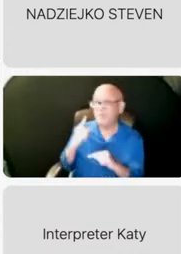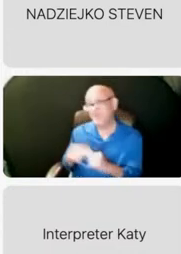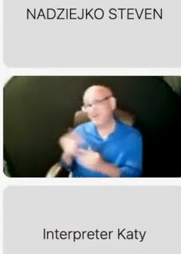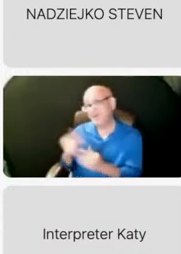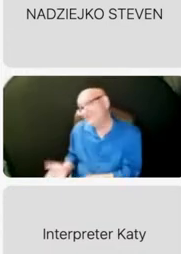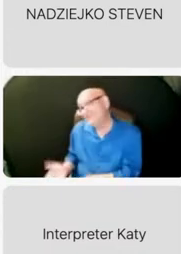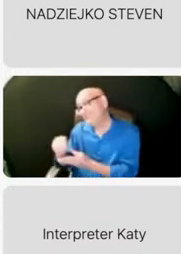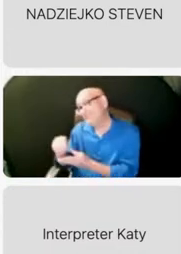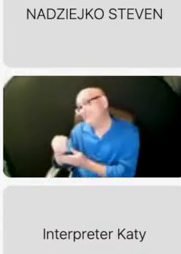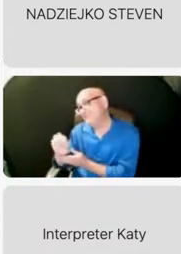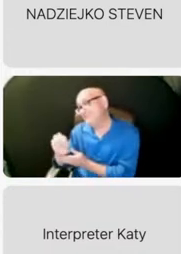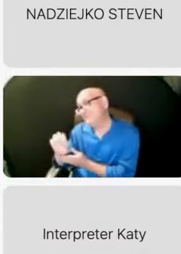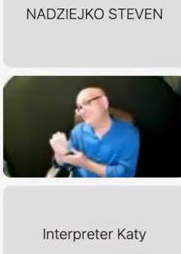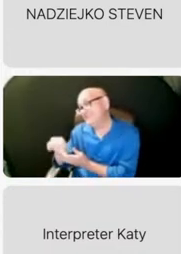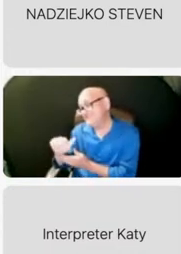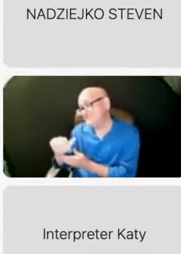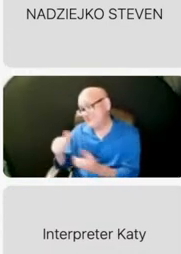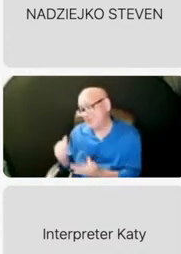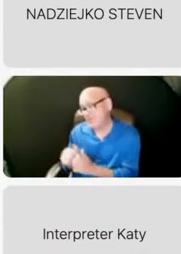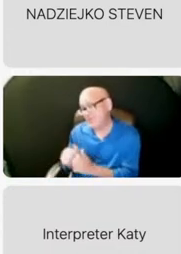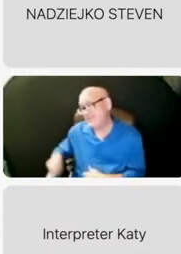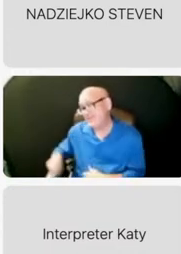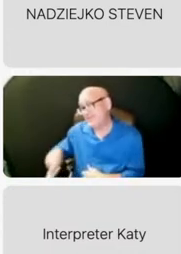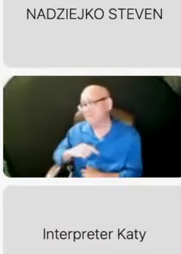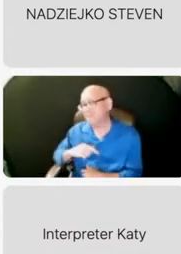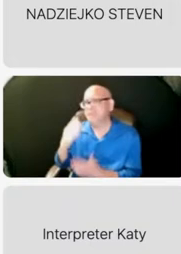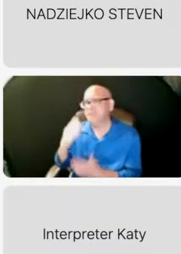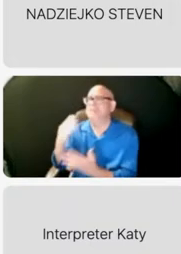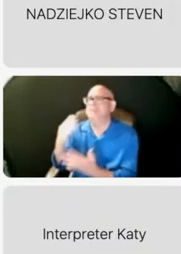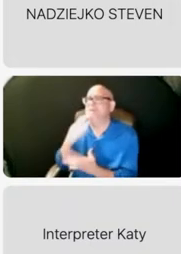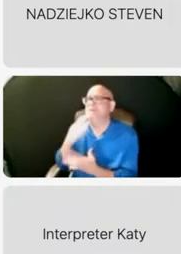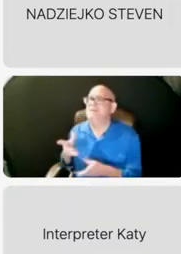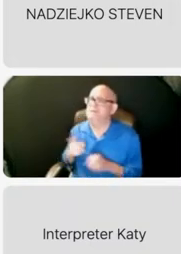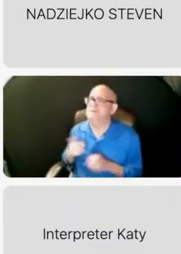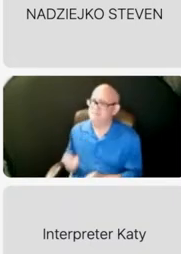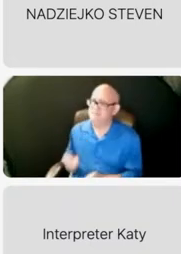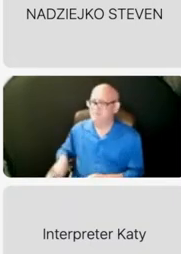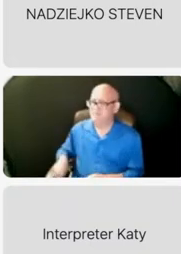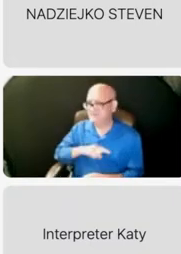thank you so much thank you so much for what all you do